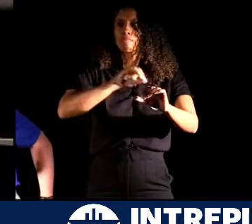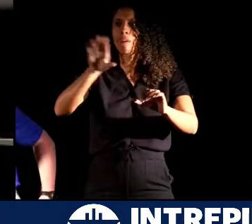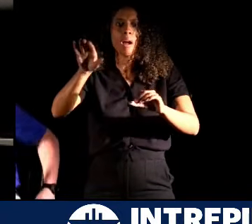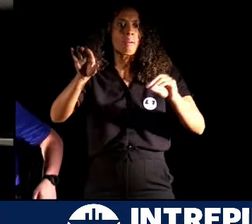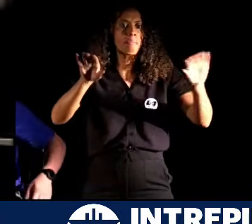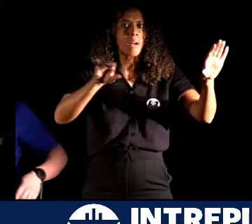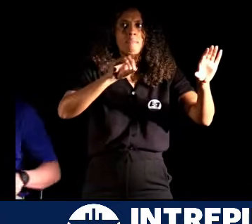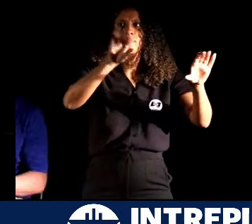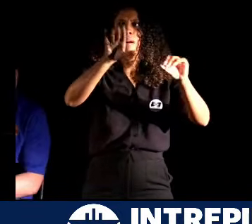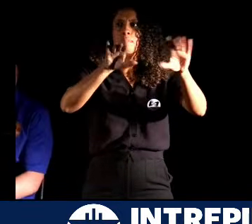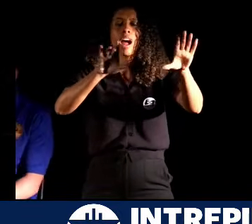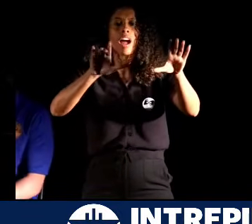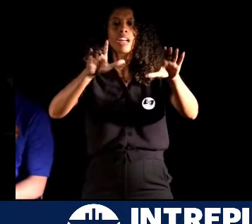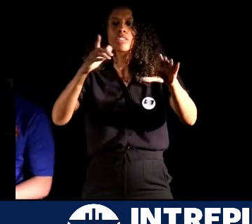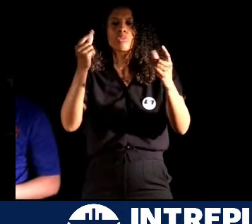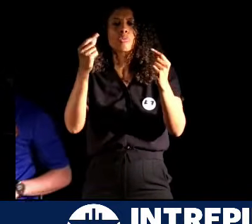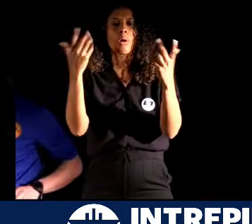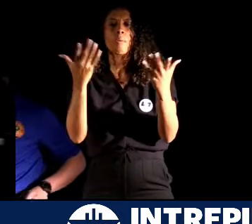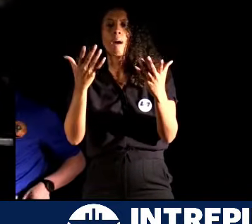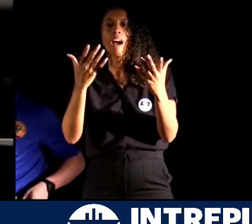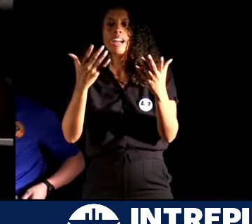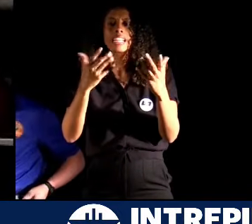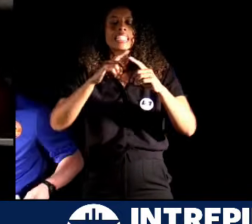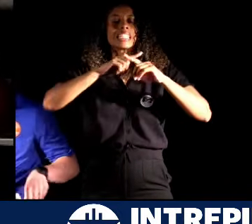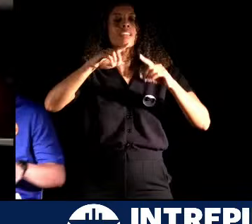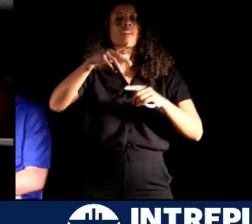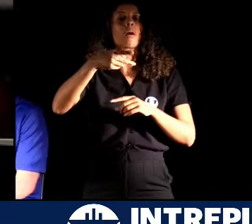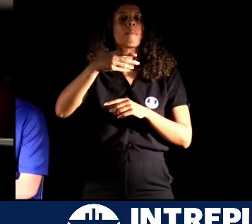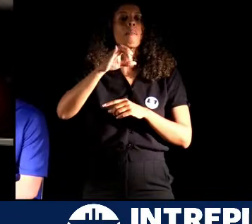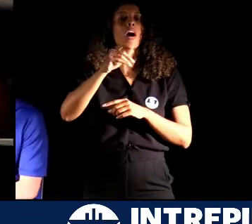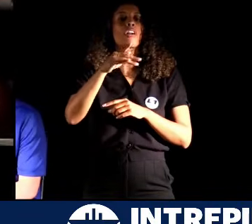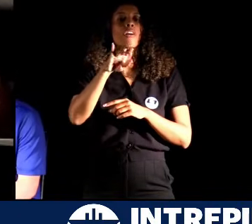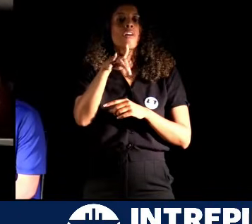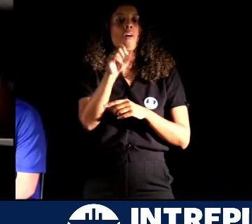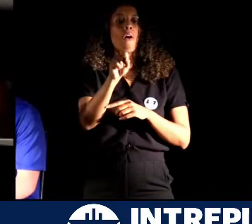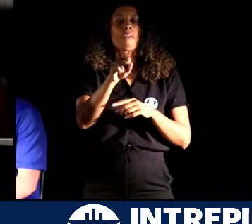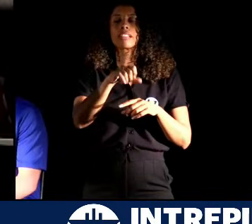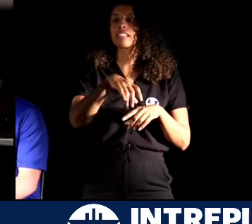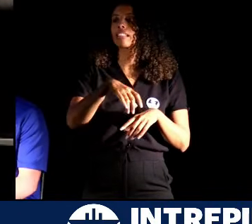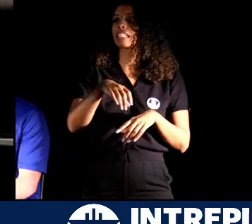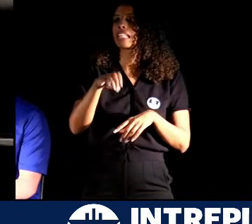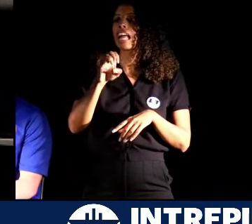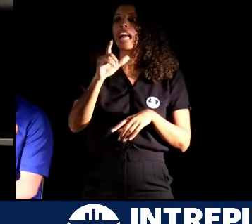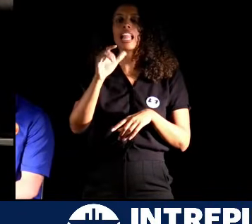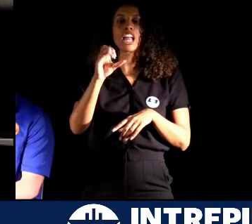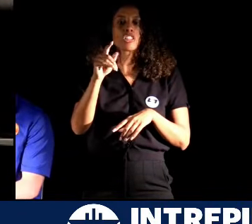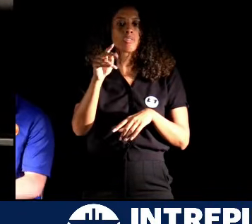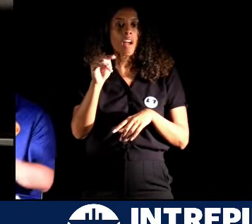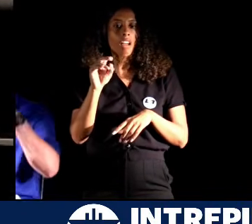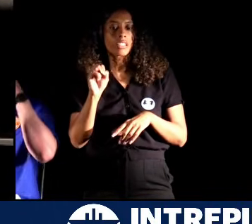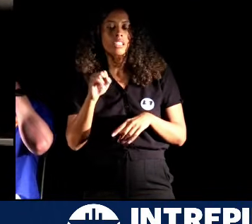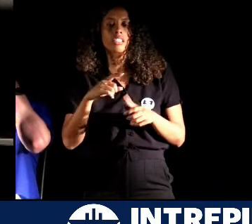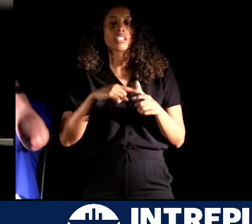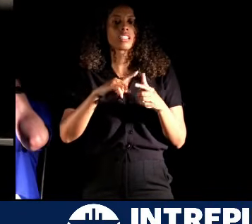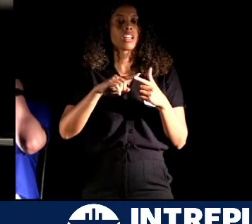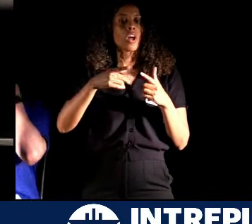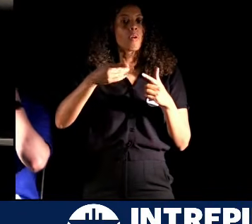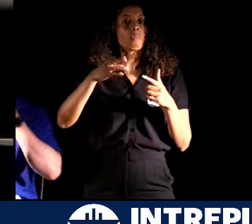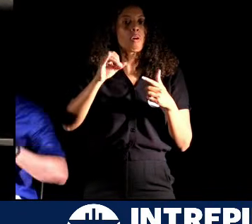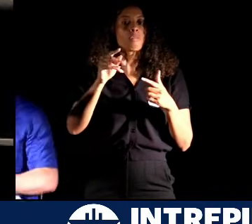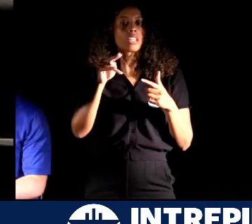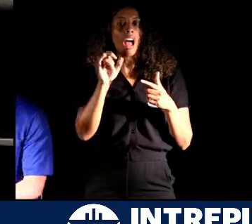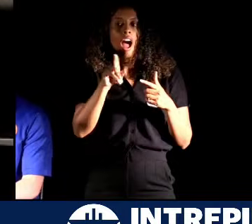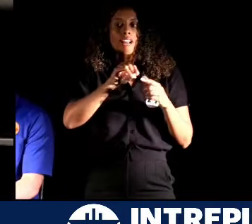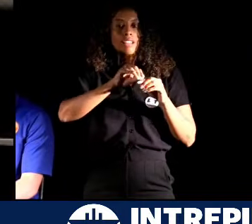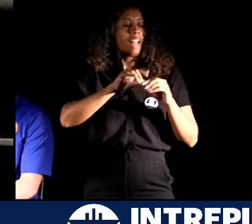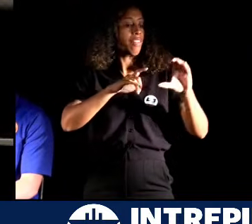what it does, it creates a flow of particles that are electrons, protons, and heavy ions that constantly leave